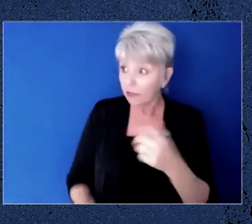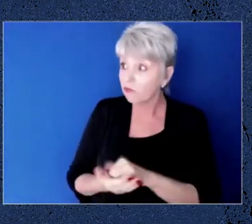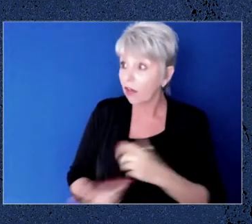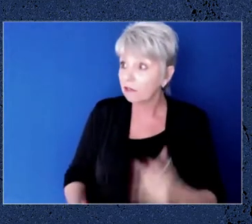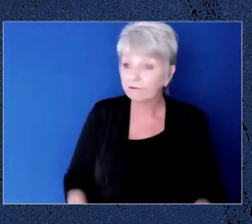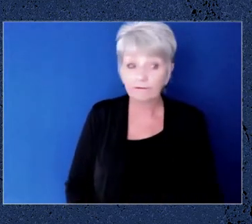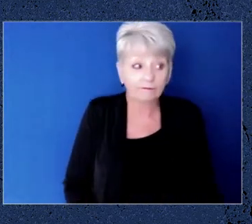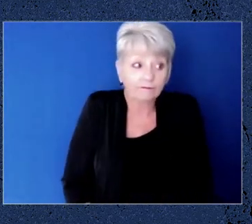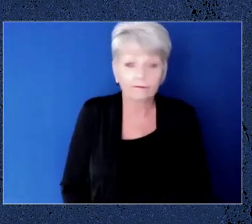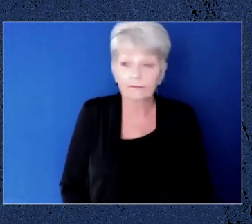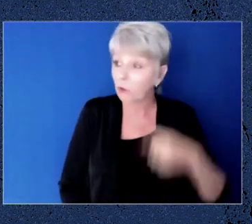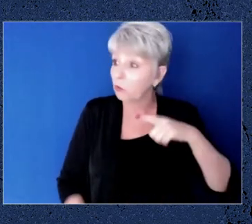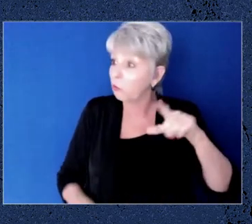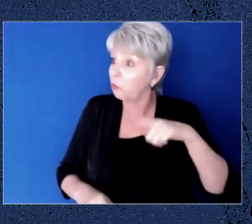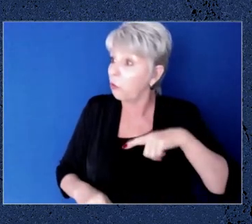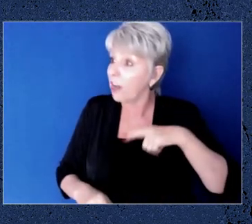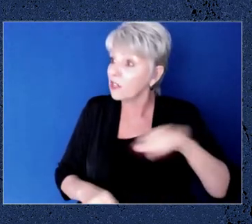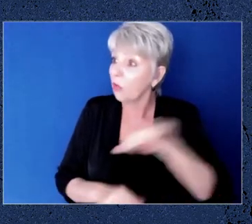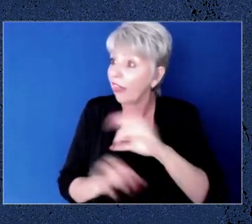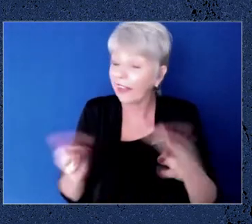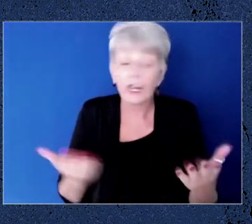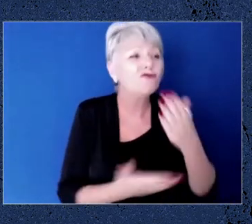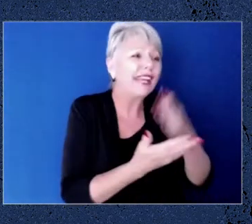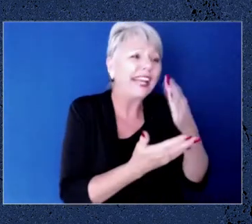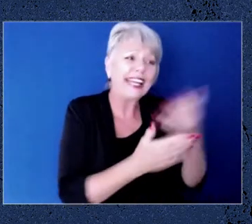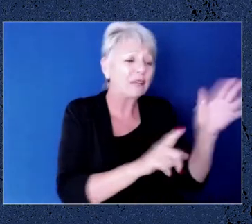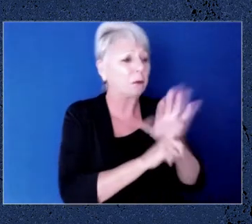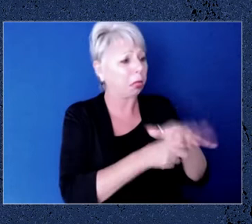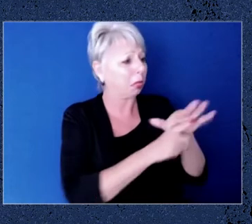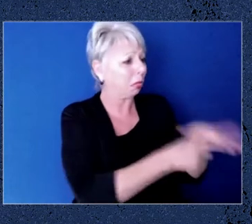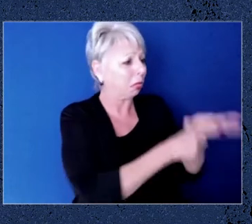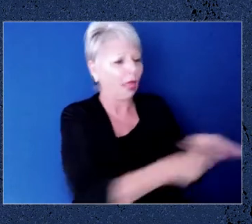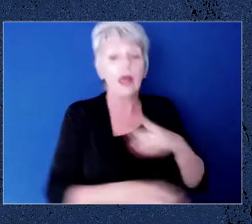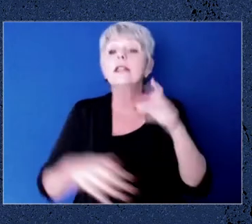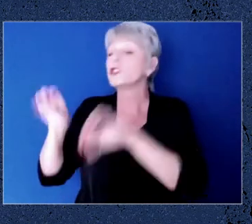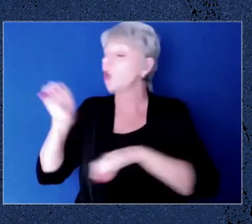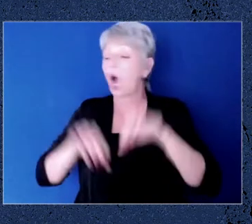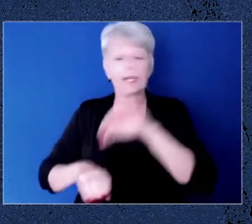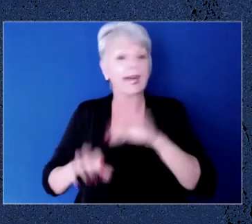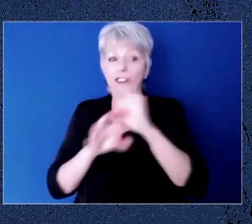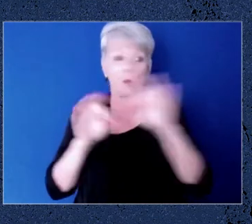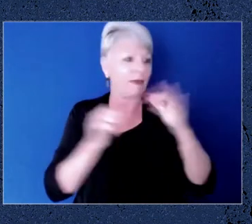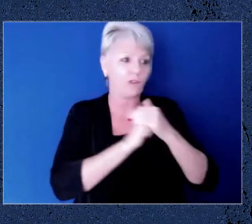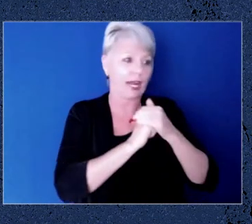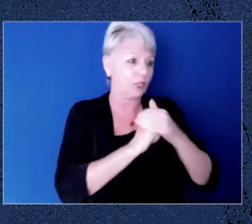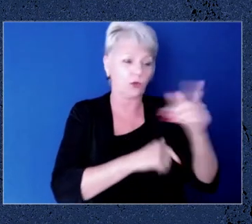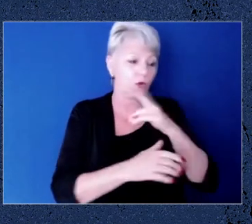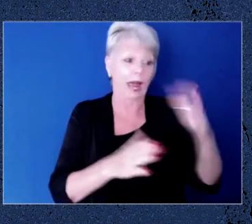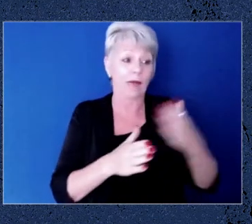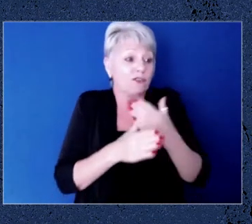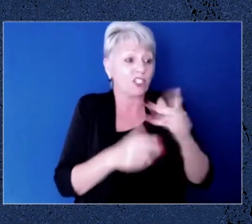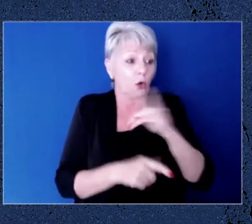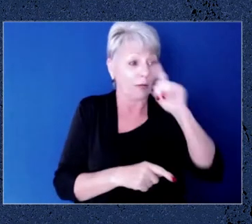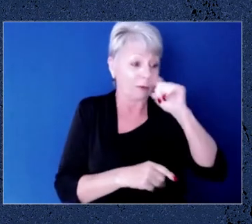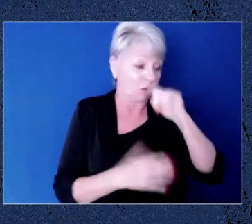thing. So it tarnishes everybody that, you know, and science has been no friend to Aboriginal people through time. But, you know, it's the progenitor of